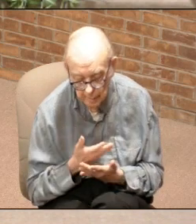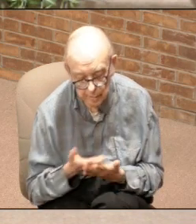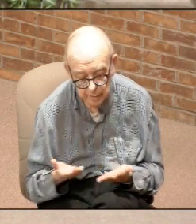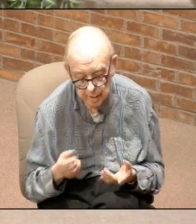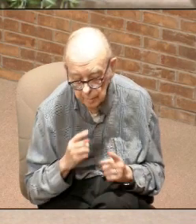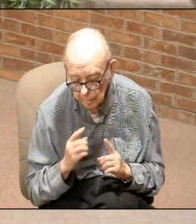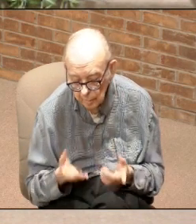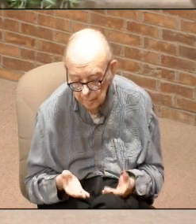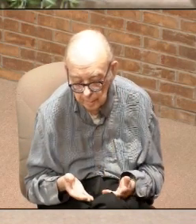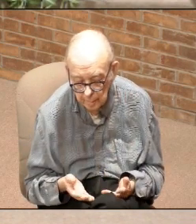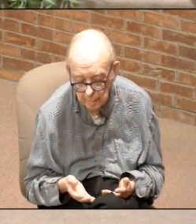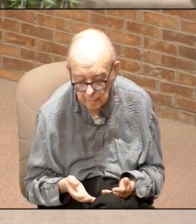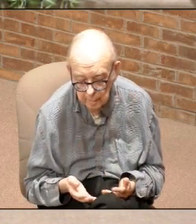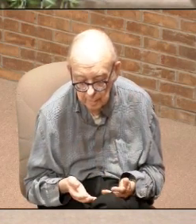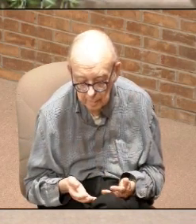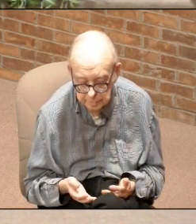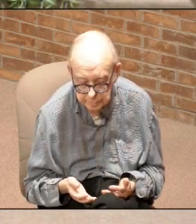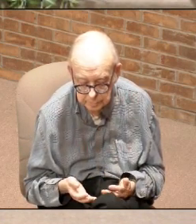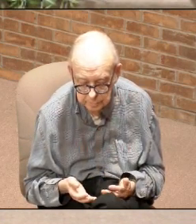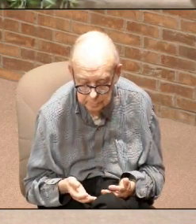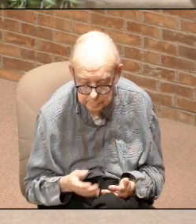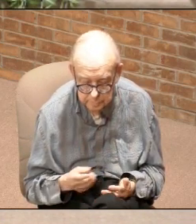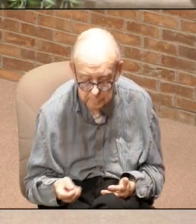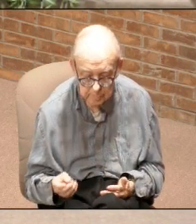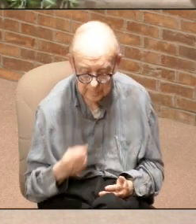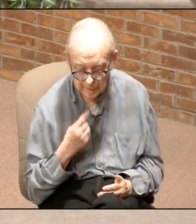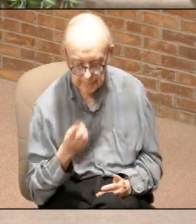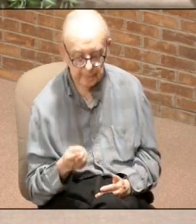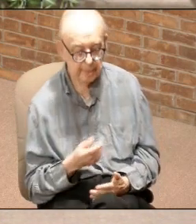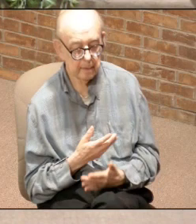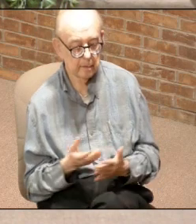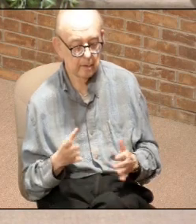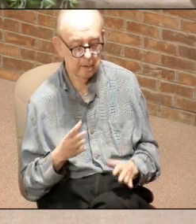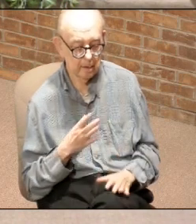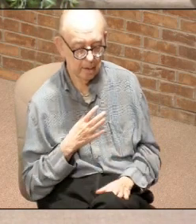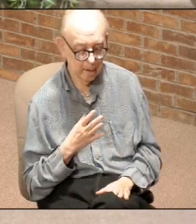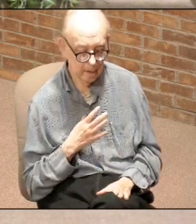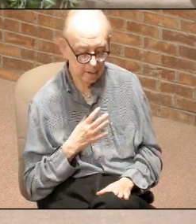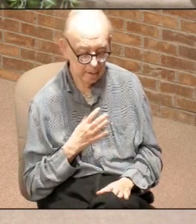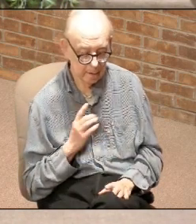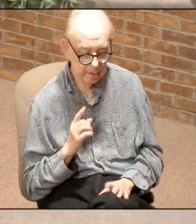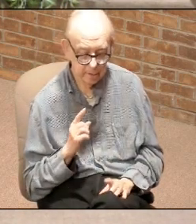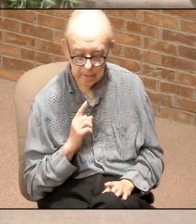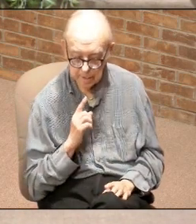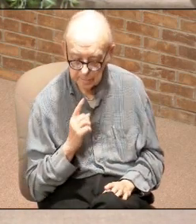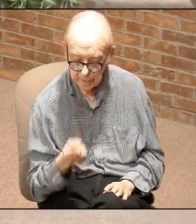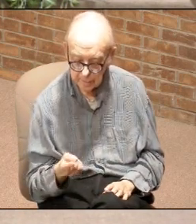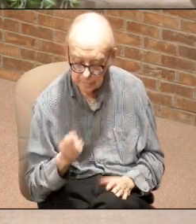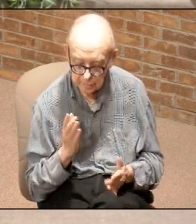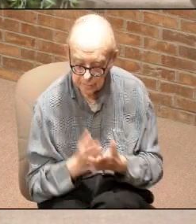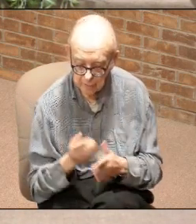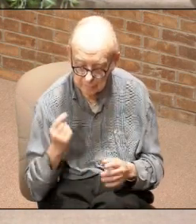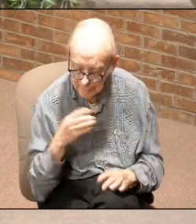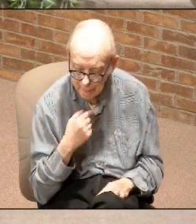and then when they tell you that everything's fine say quit lying to me tell me the truth